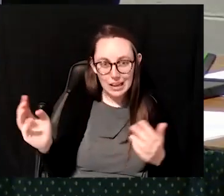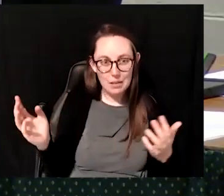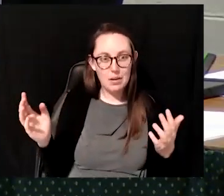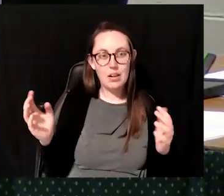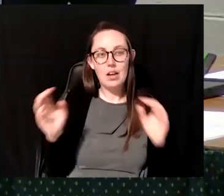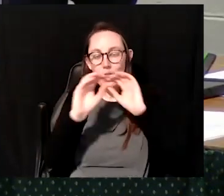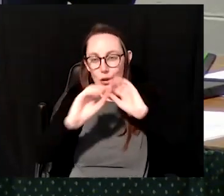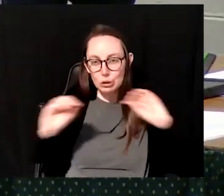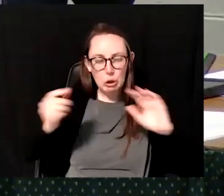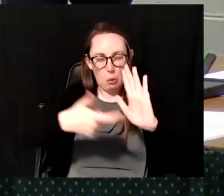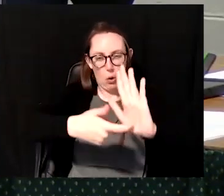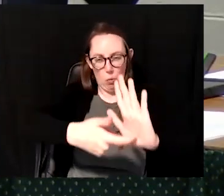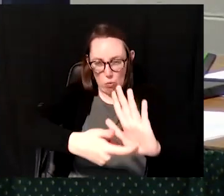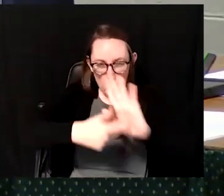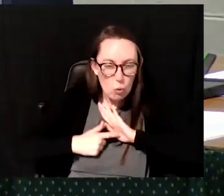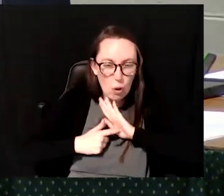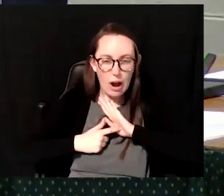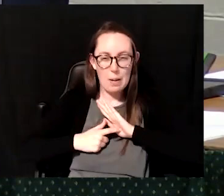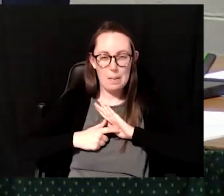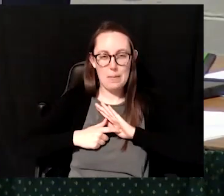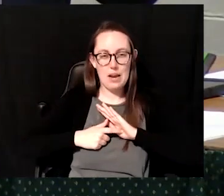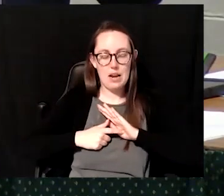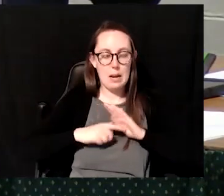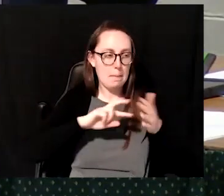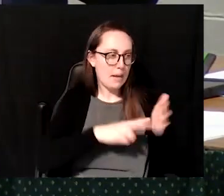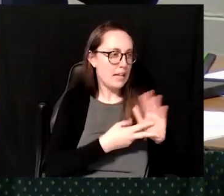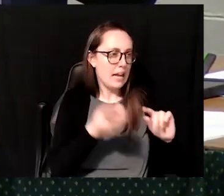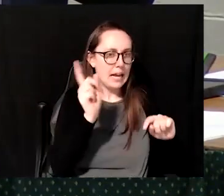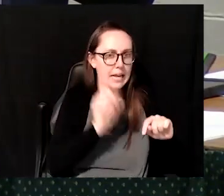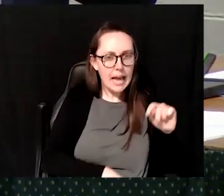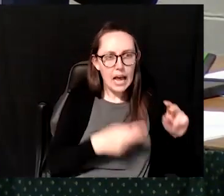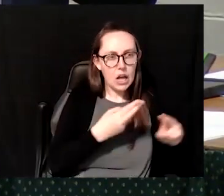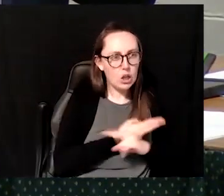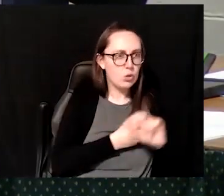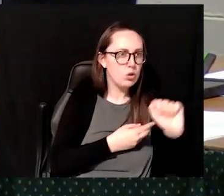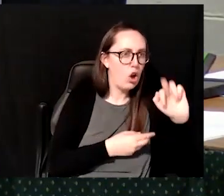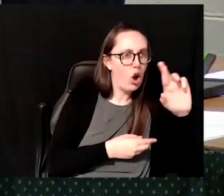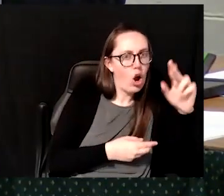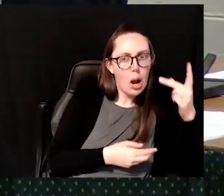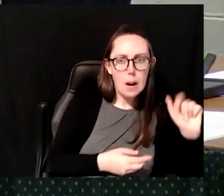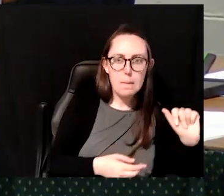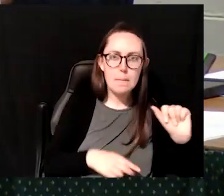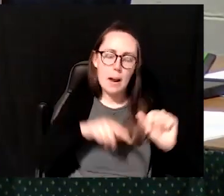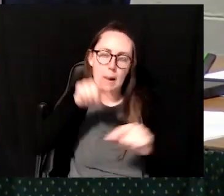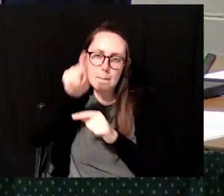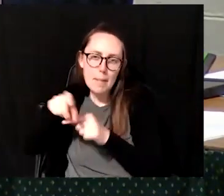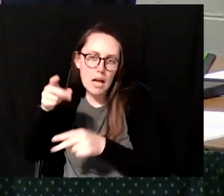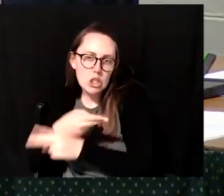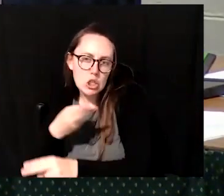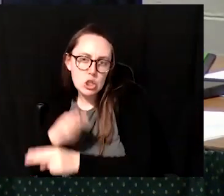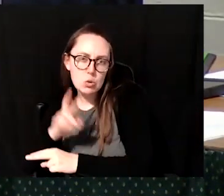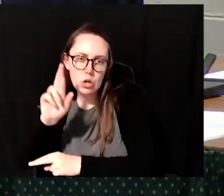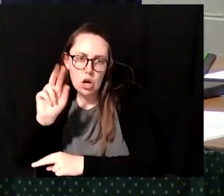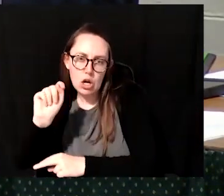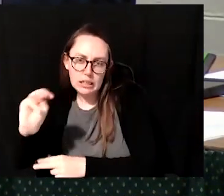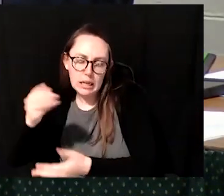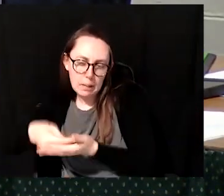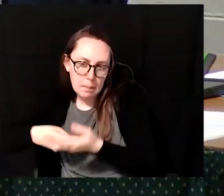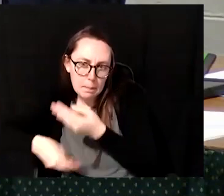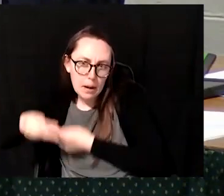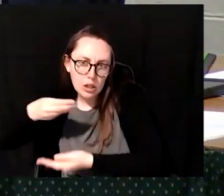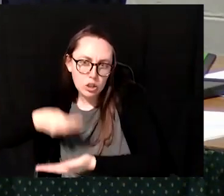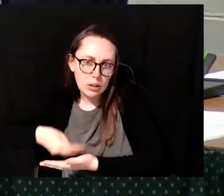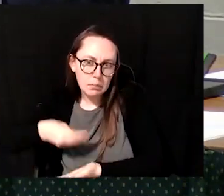upon us to then not use the alpha money and take that what's that